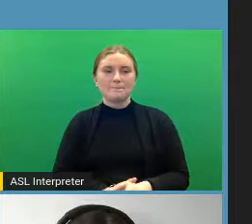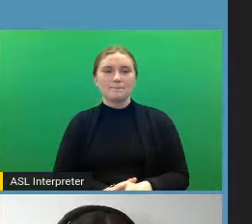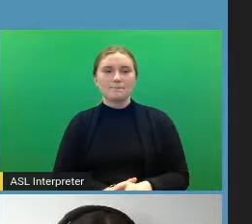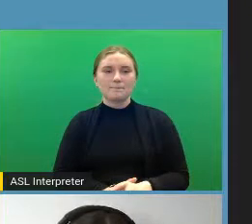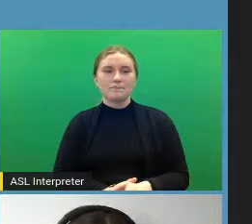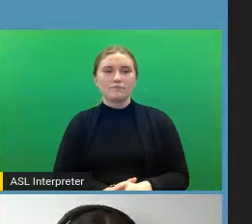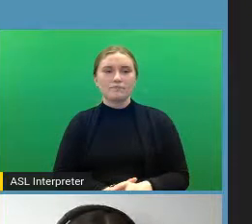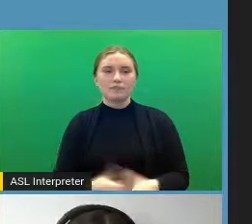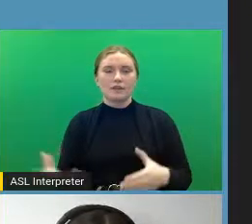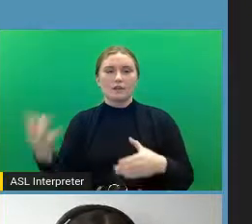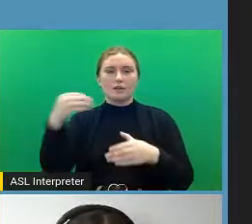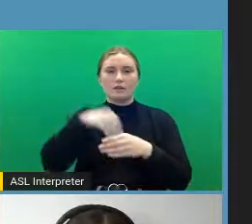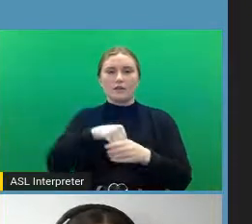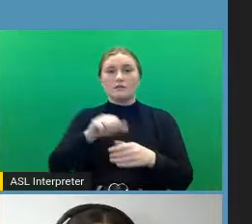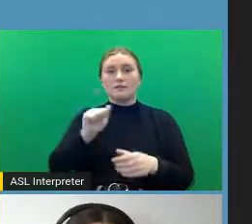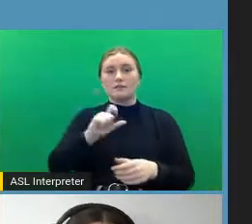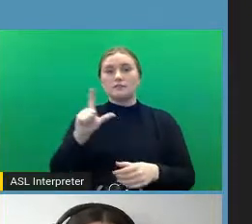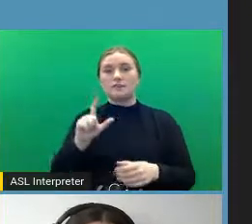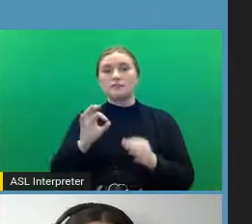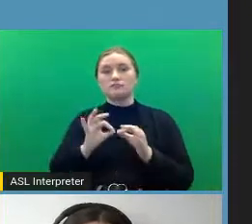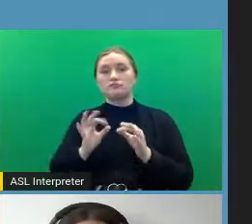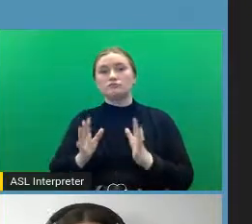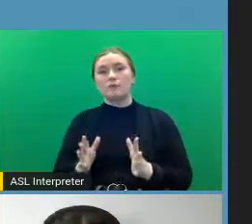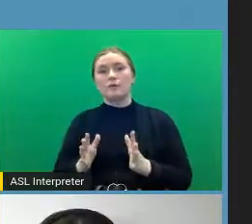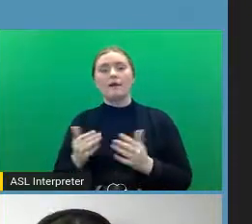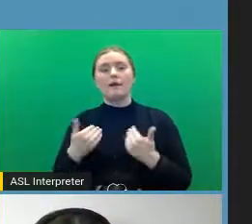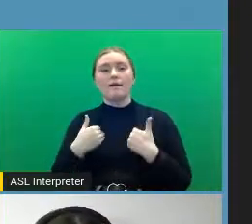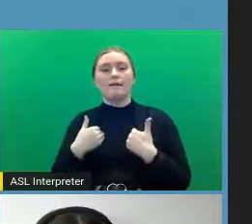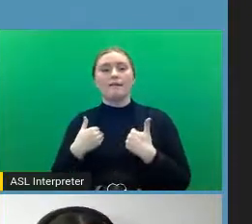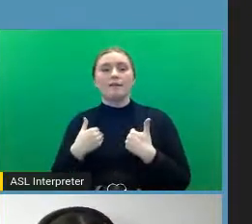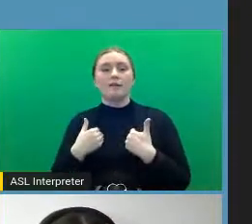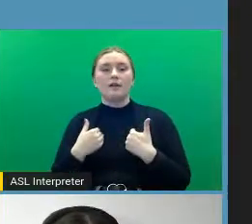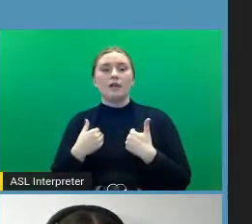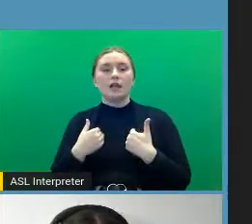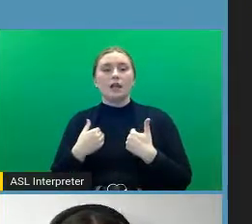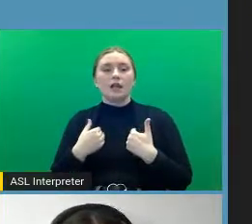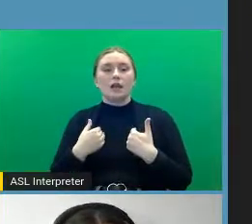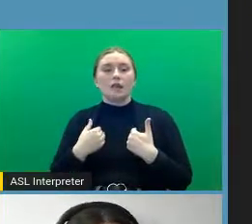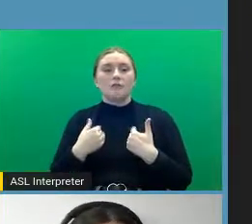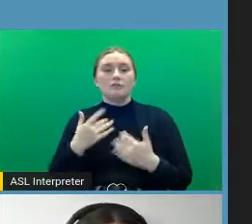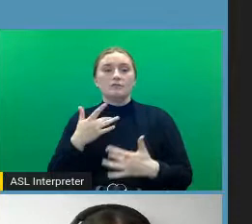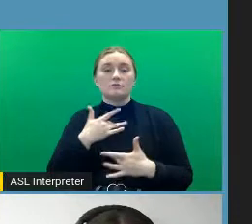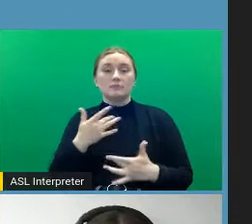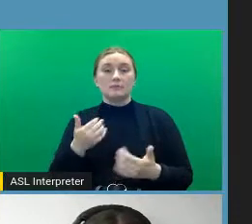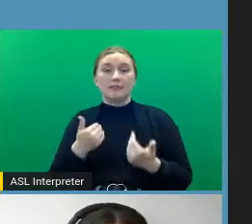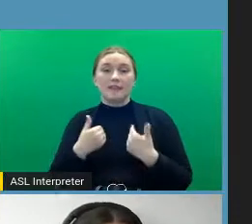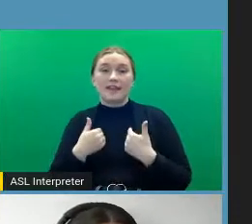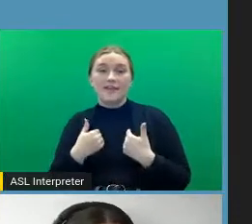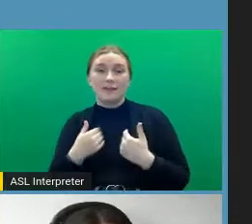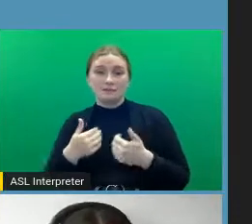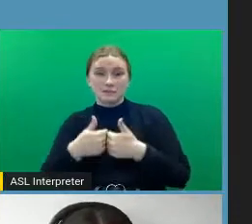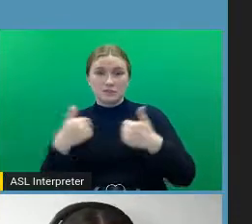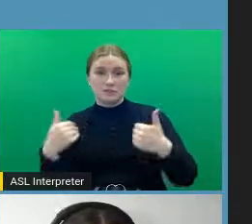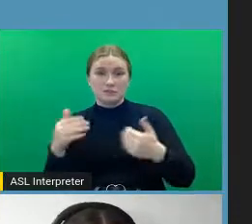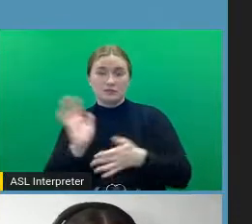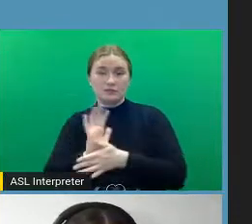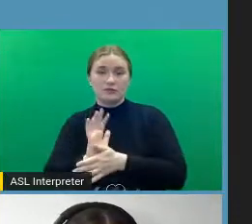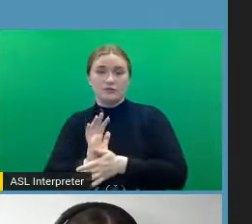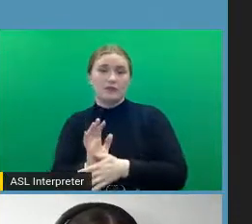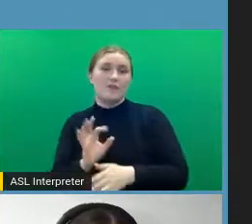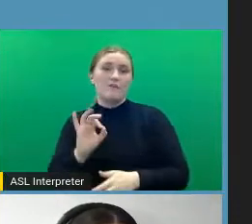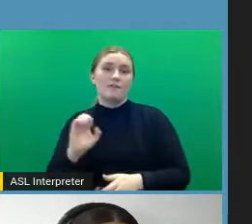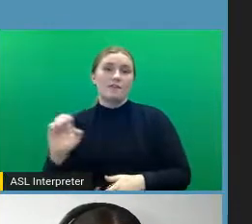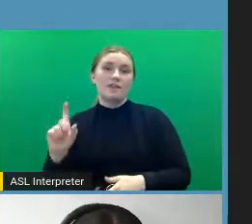ASL interpretation happens. Ideally, it would be a separate video feed that's served via a